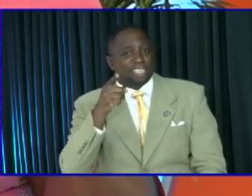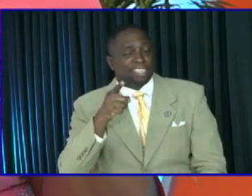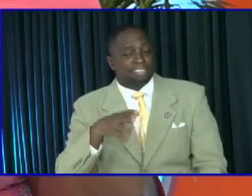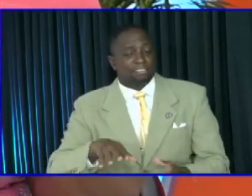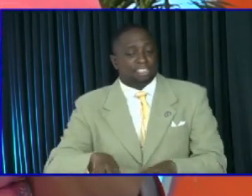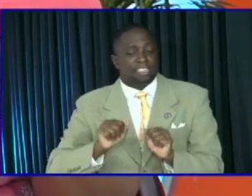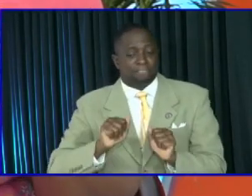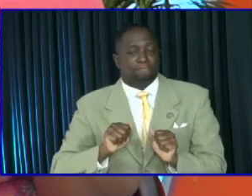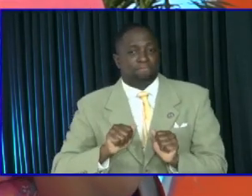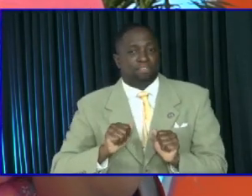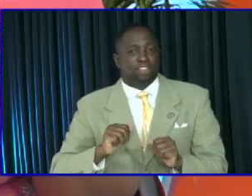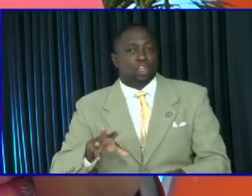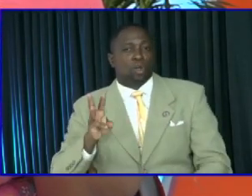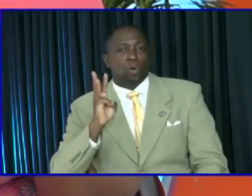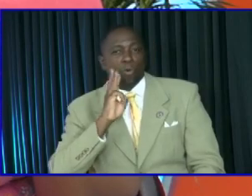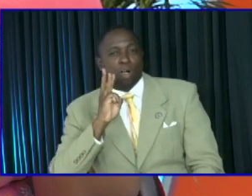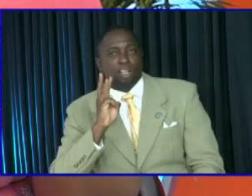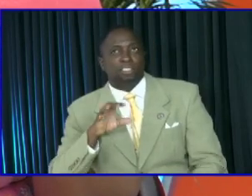water went,